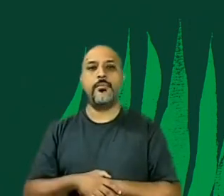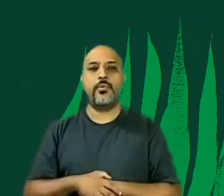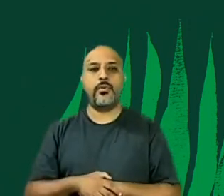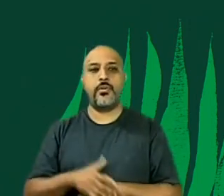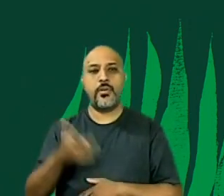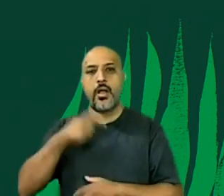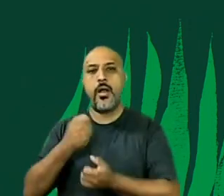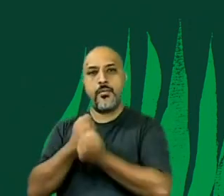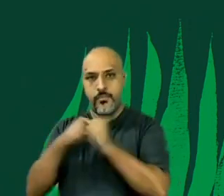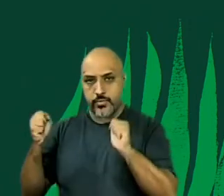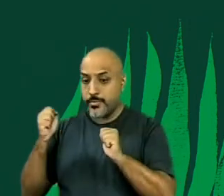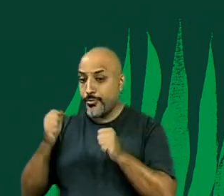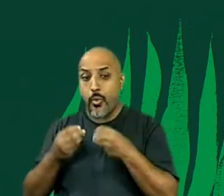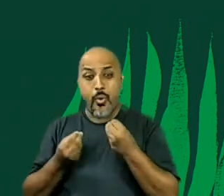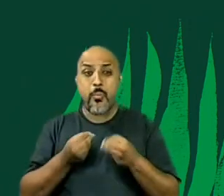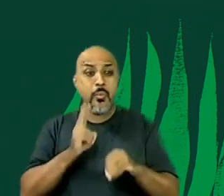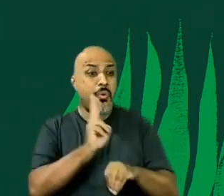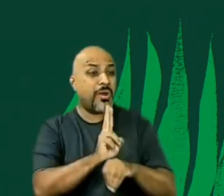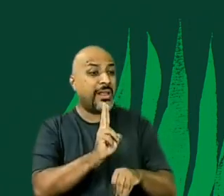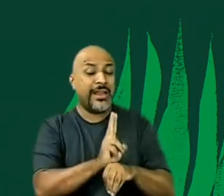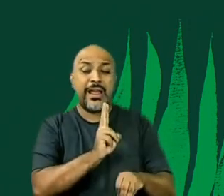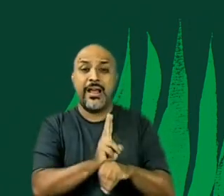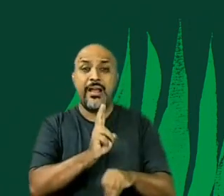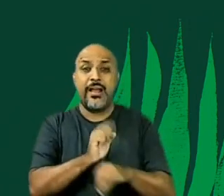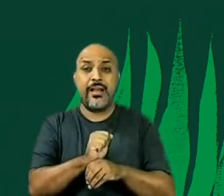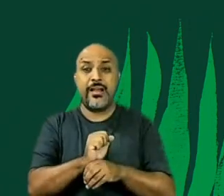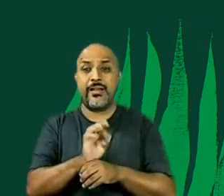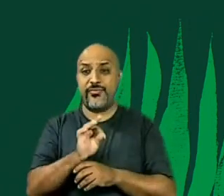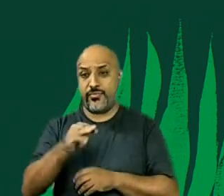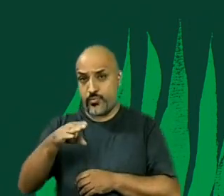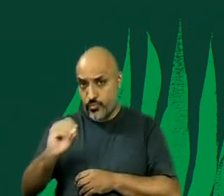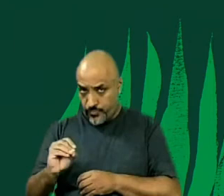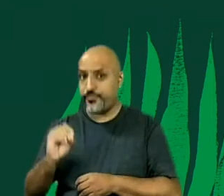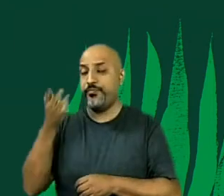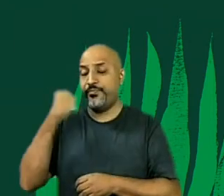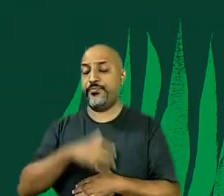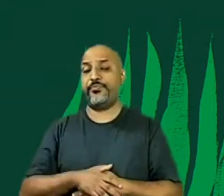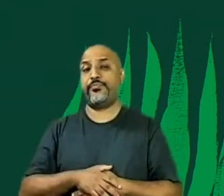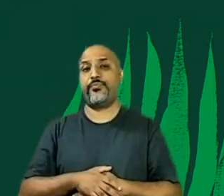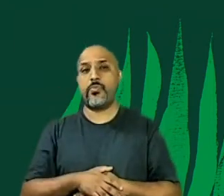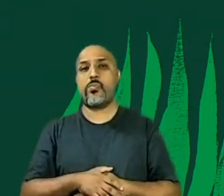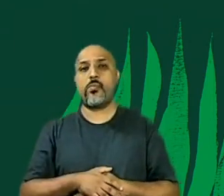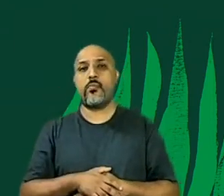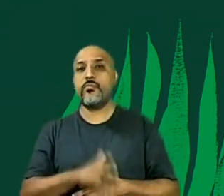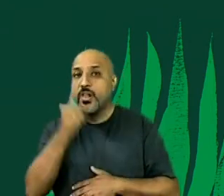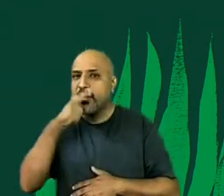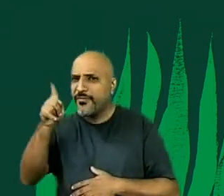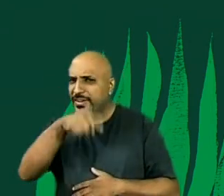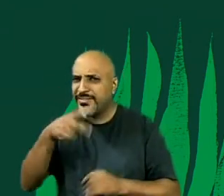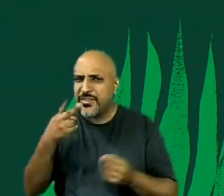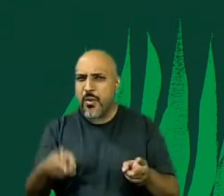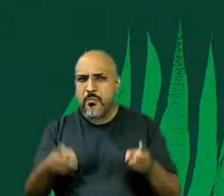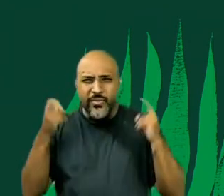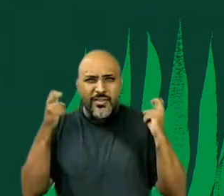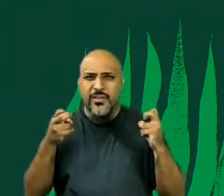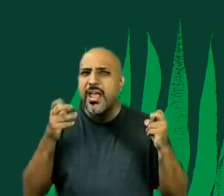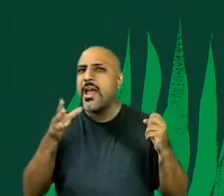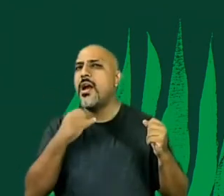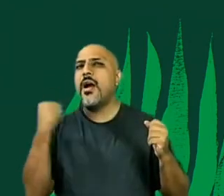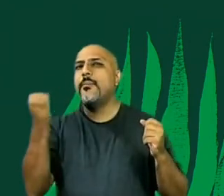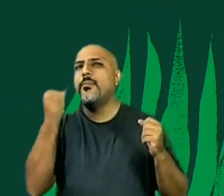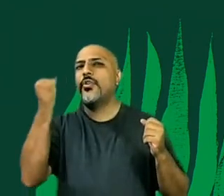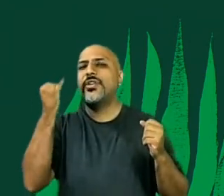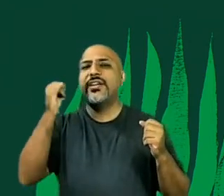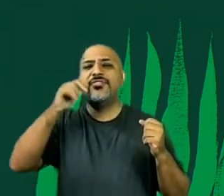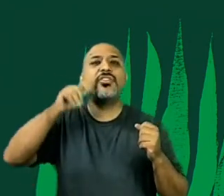And I think this is often overlooked, how important it is for women to control their bodies. You know, we have fought